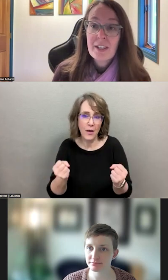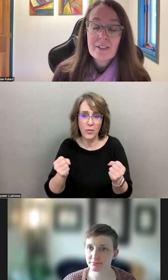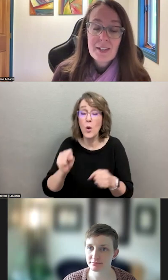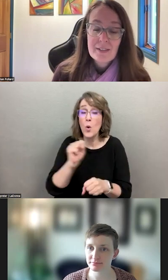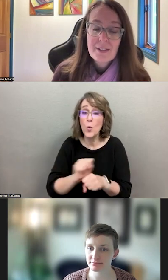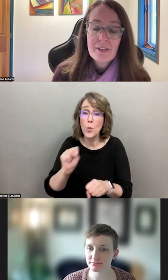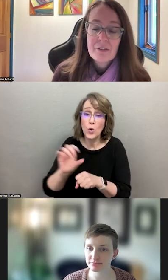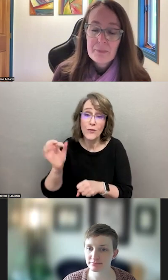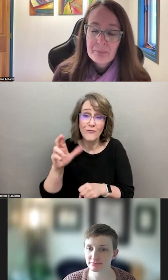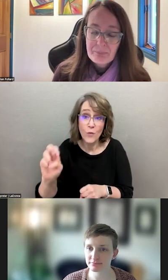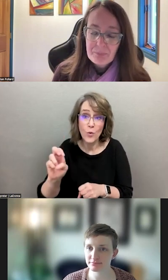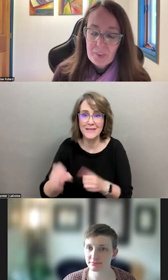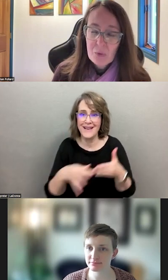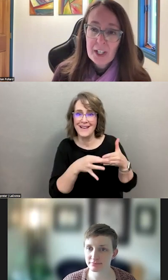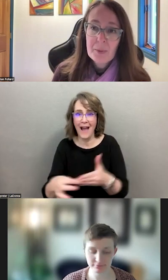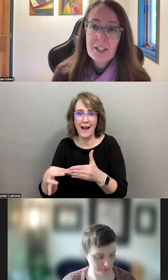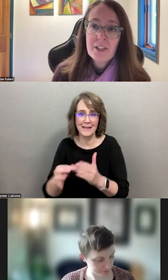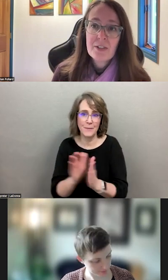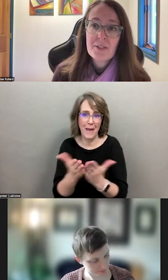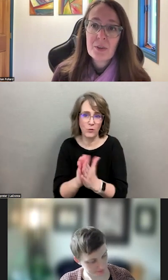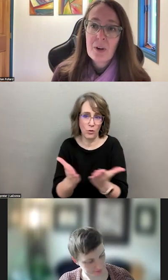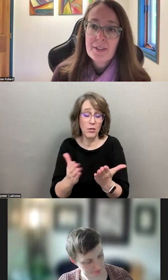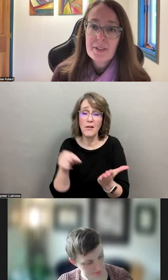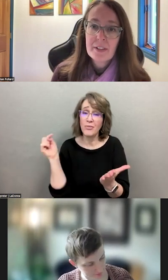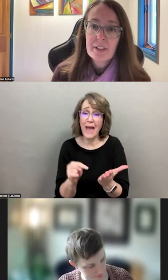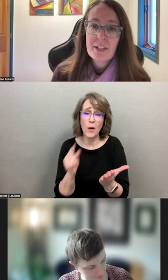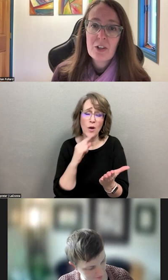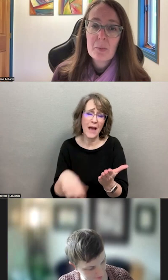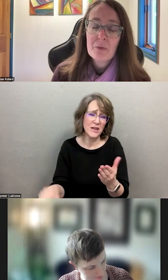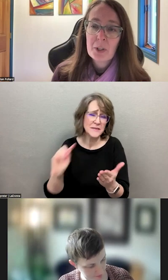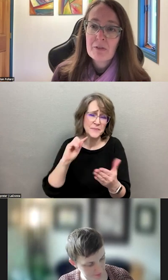is extensive recommendations across the